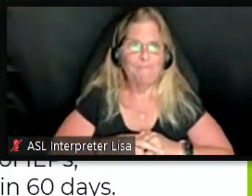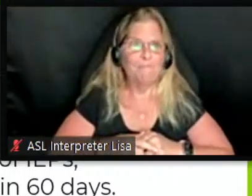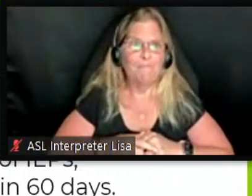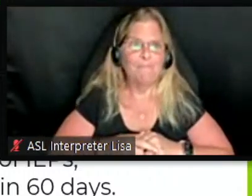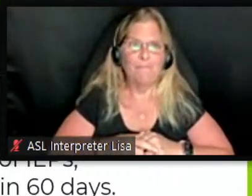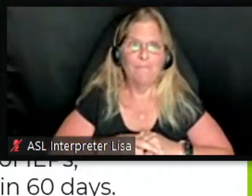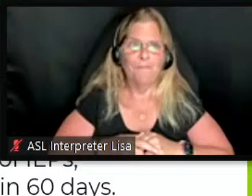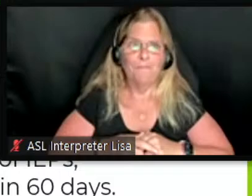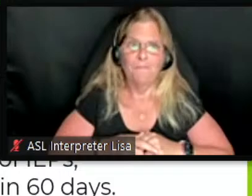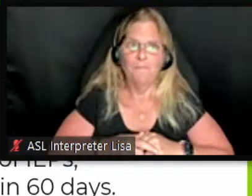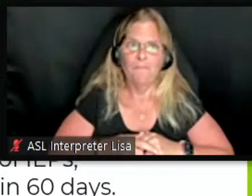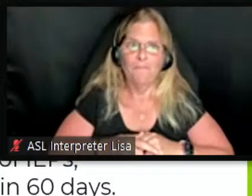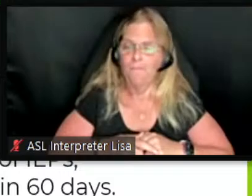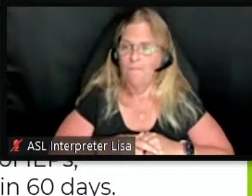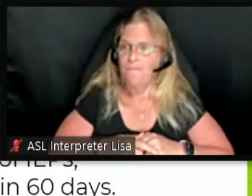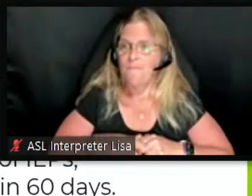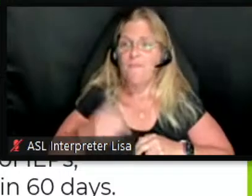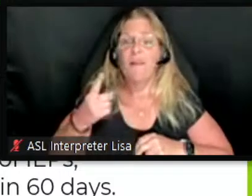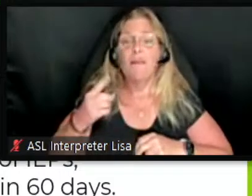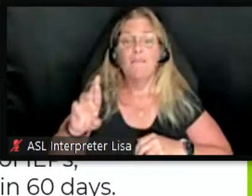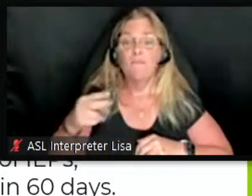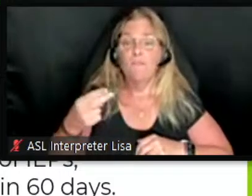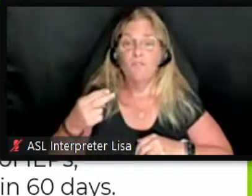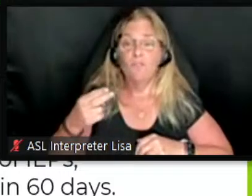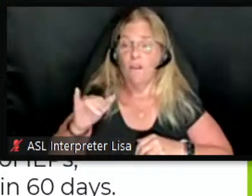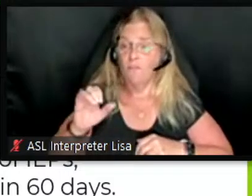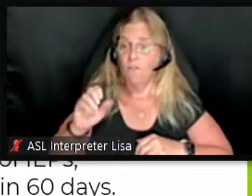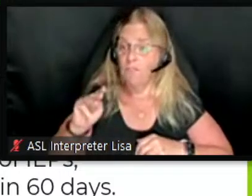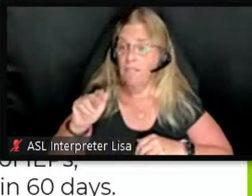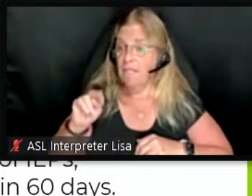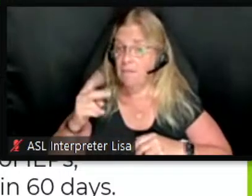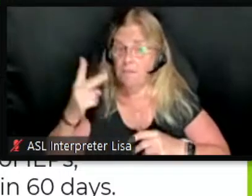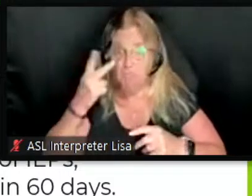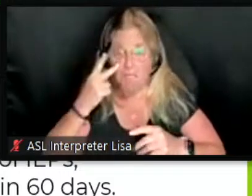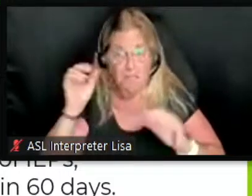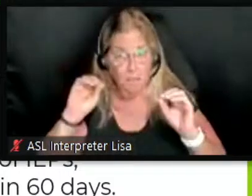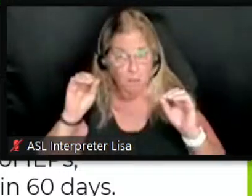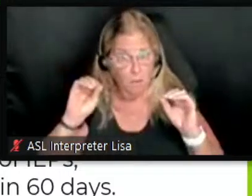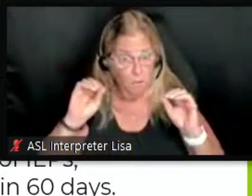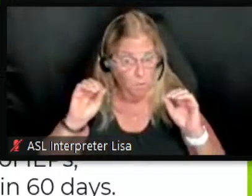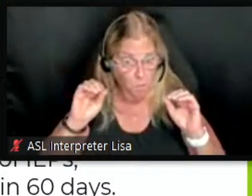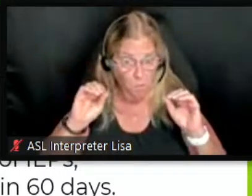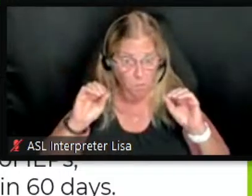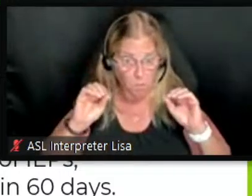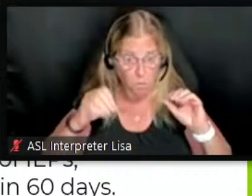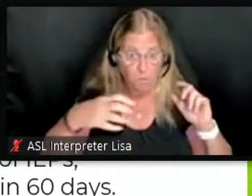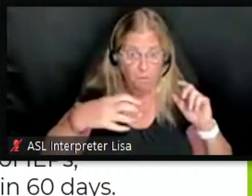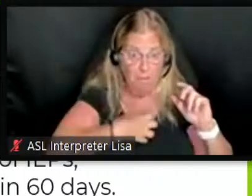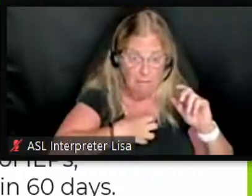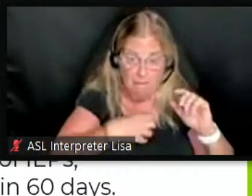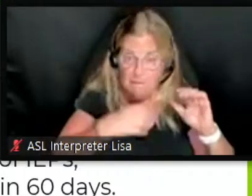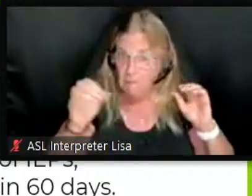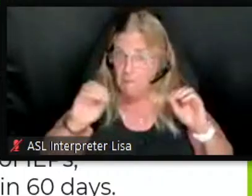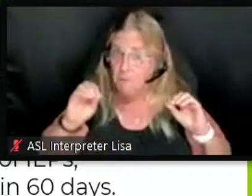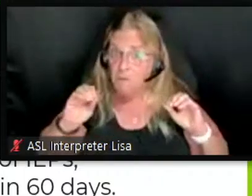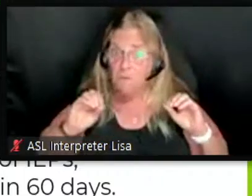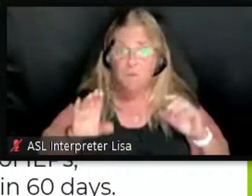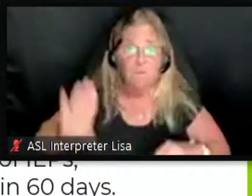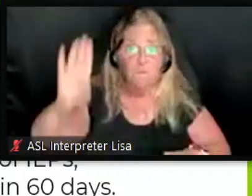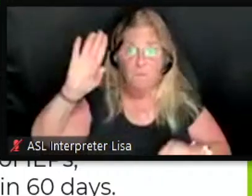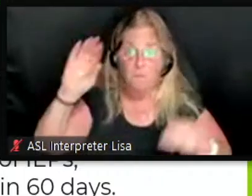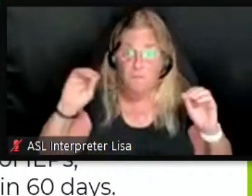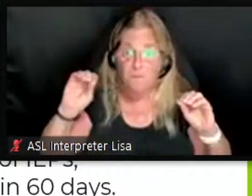Okay. Okay. Hearing none and seeing none in the chat of disagreement, we will add